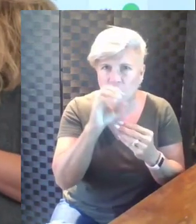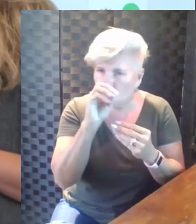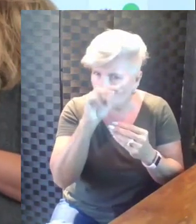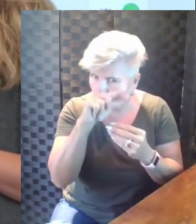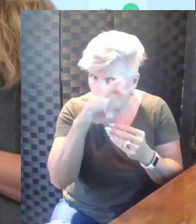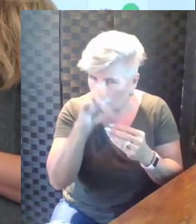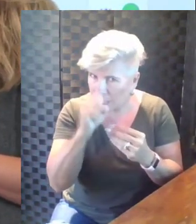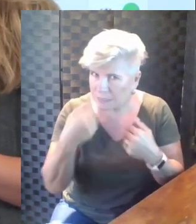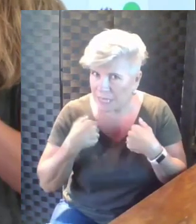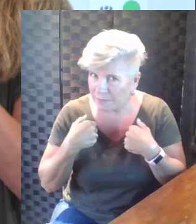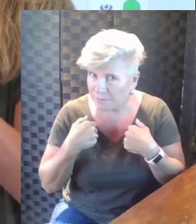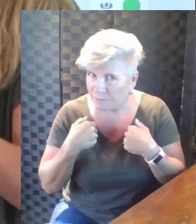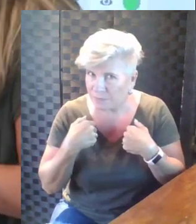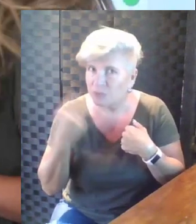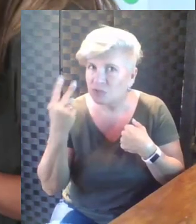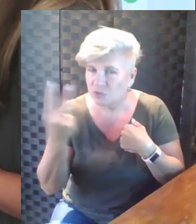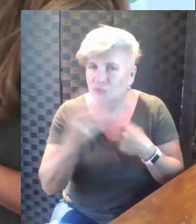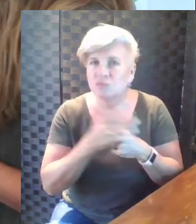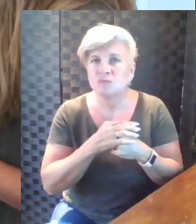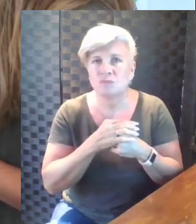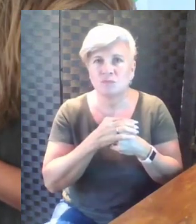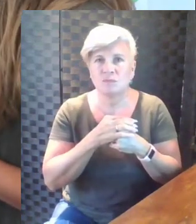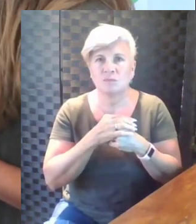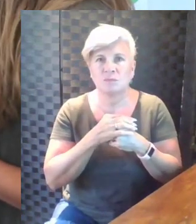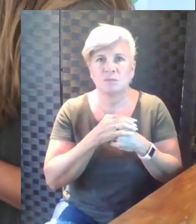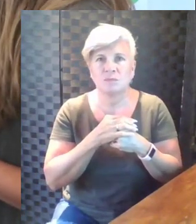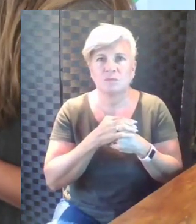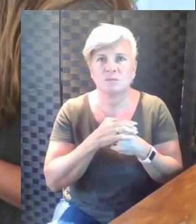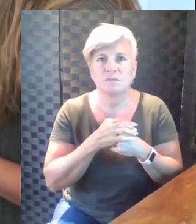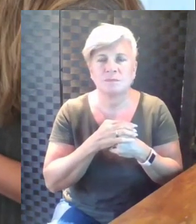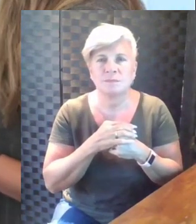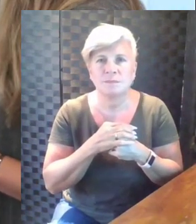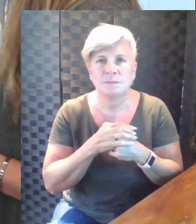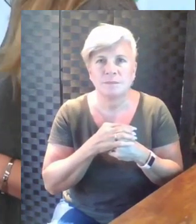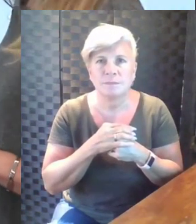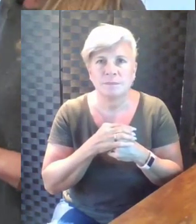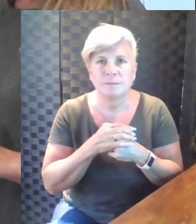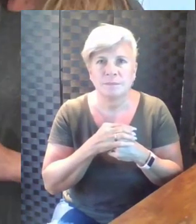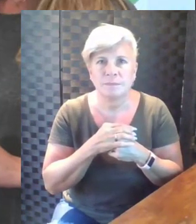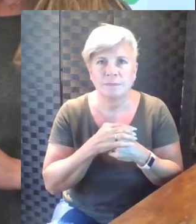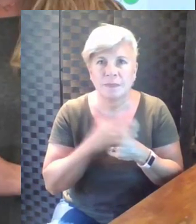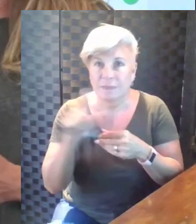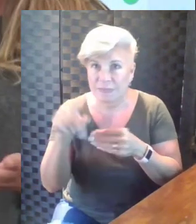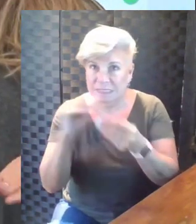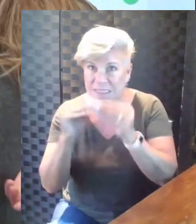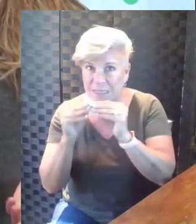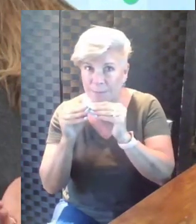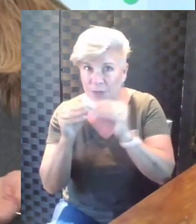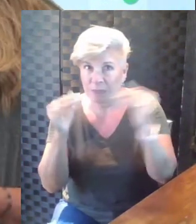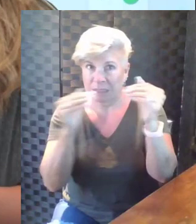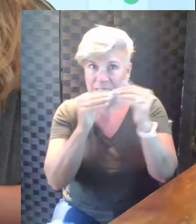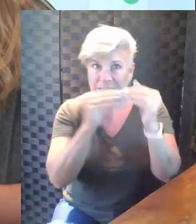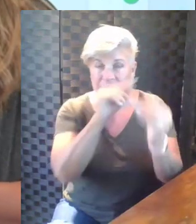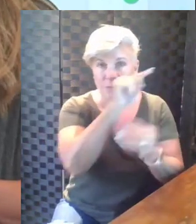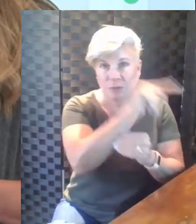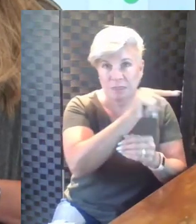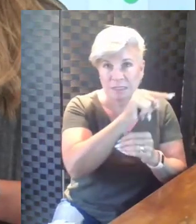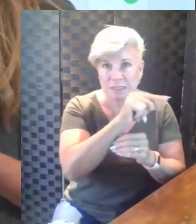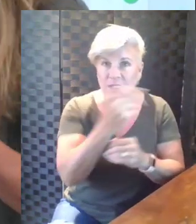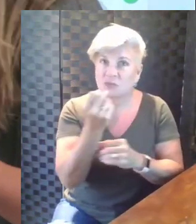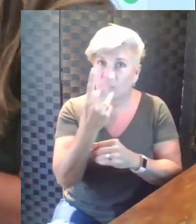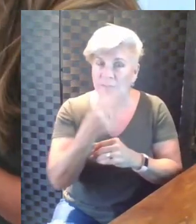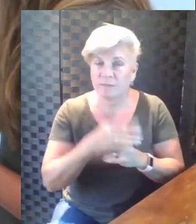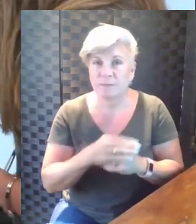over? 2. So I put my 2 here, and this is the number 12. Very